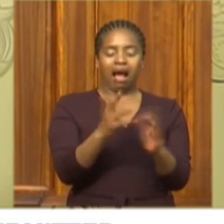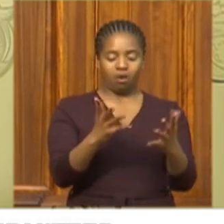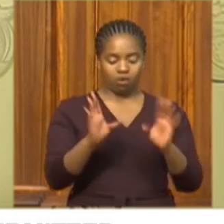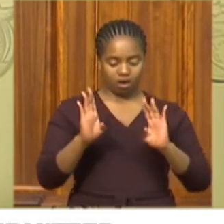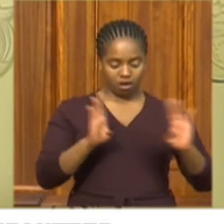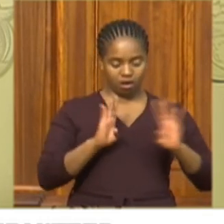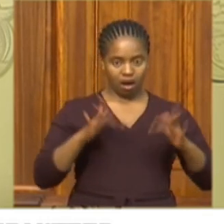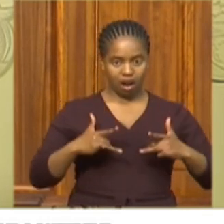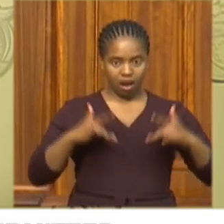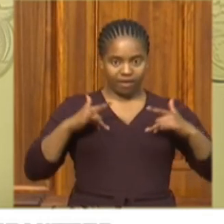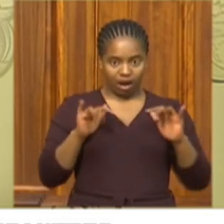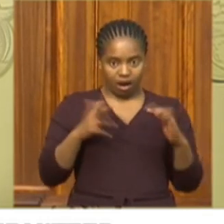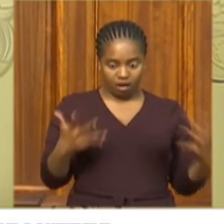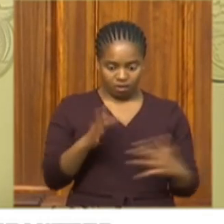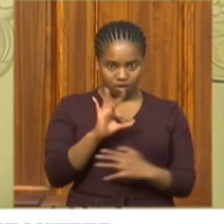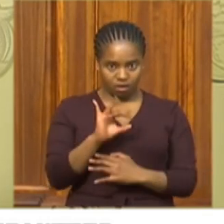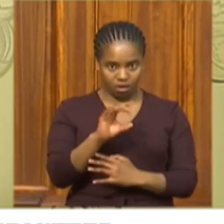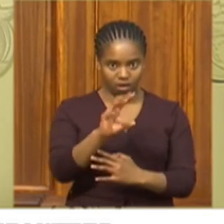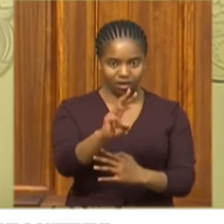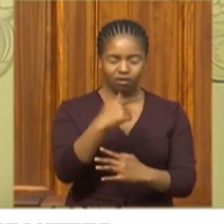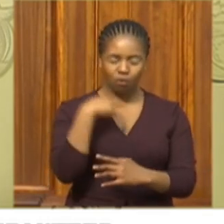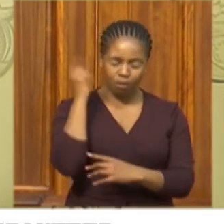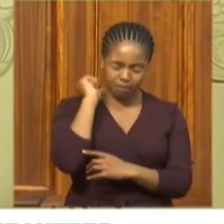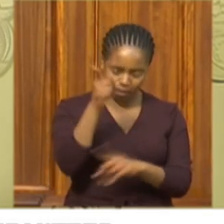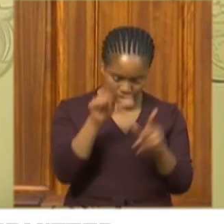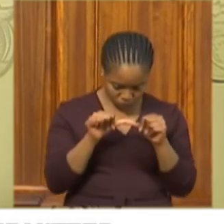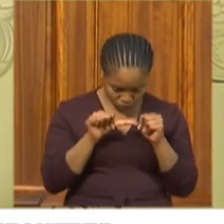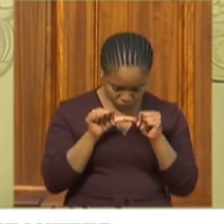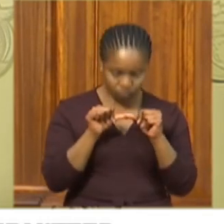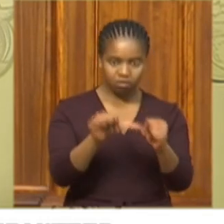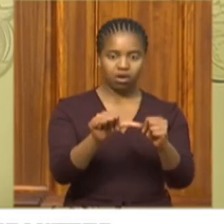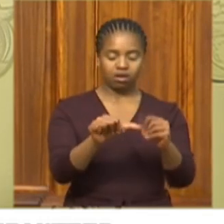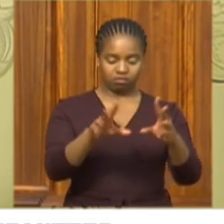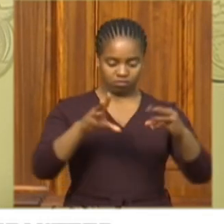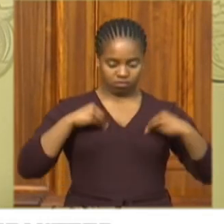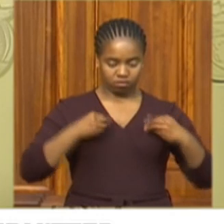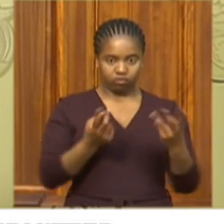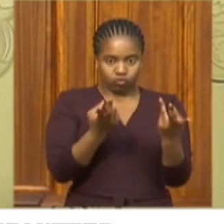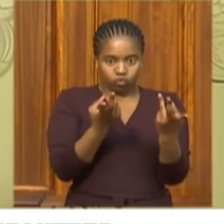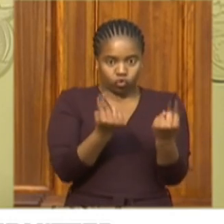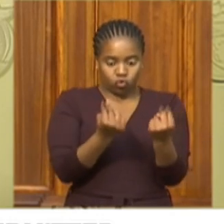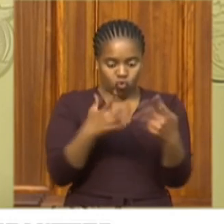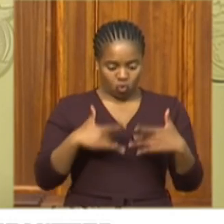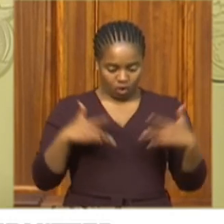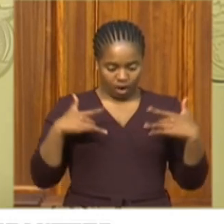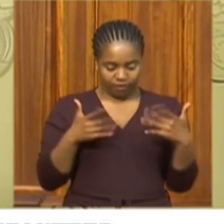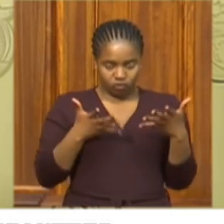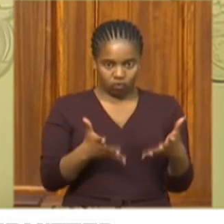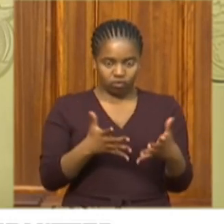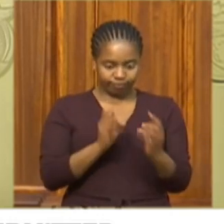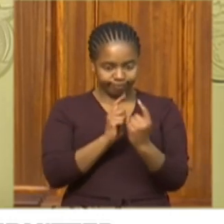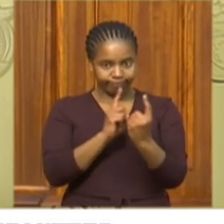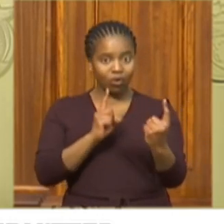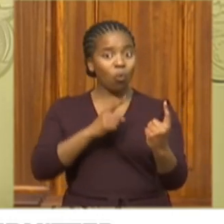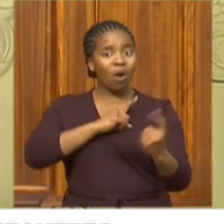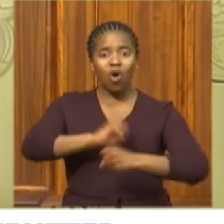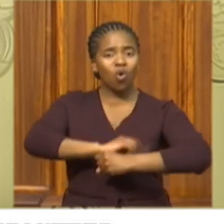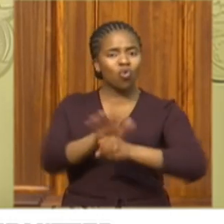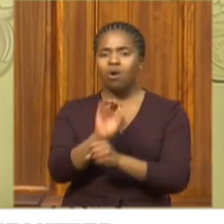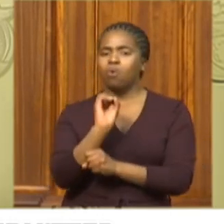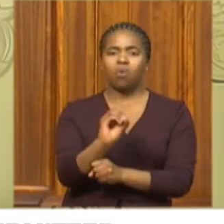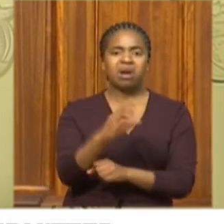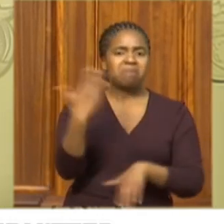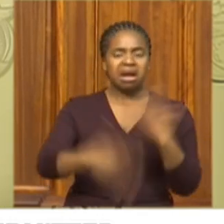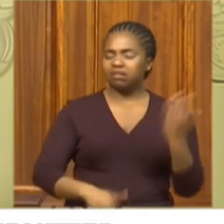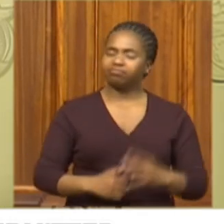behavior that we must continue to adopt for some time to come. This virus will remain with us for